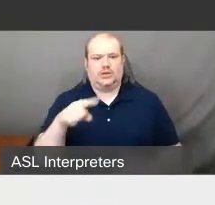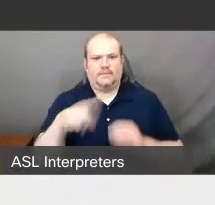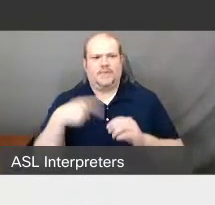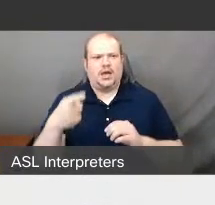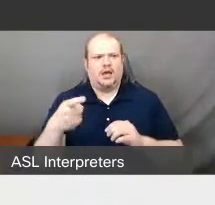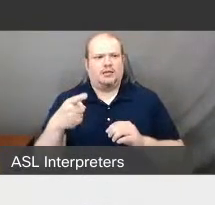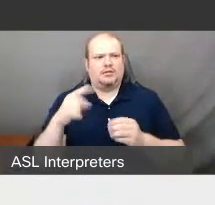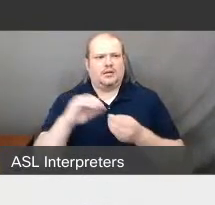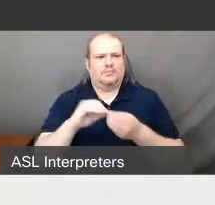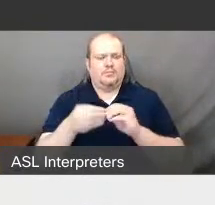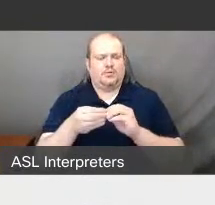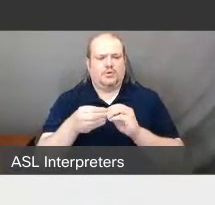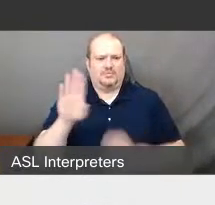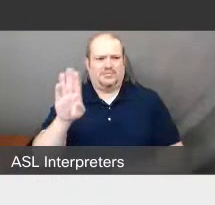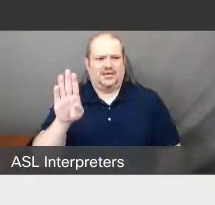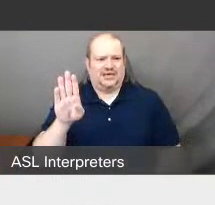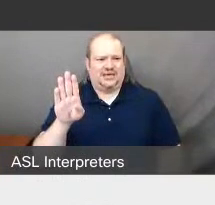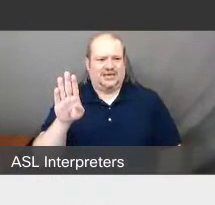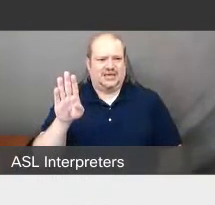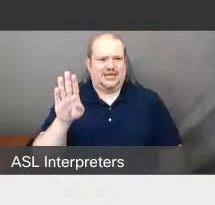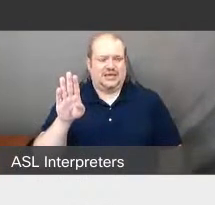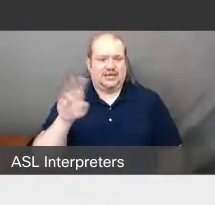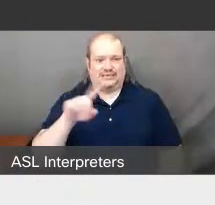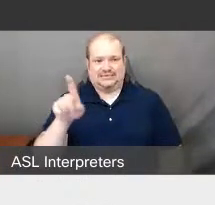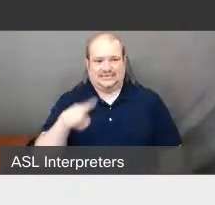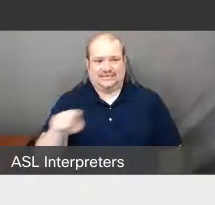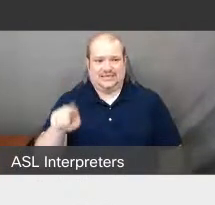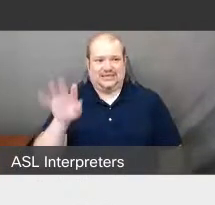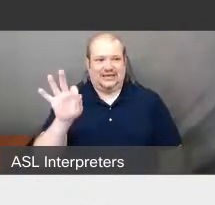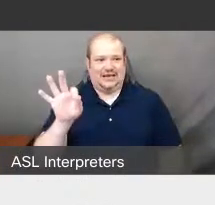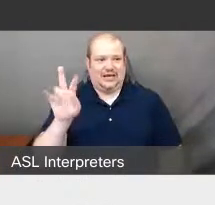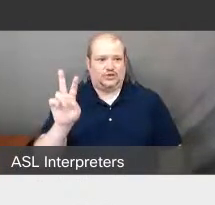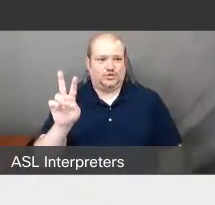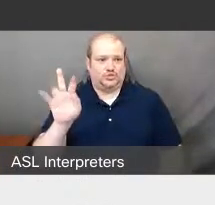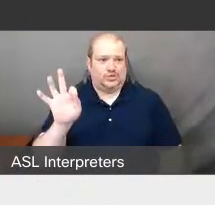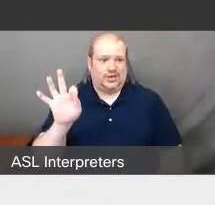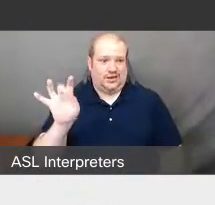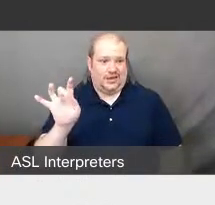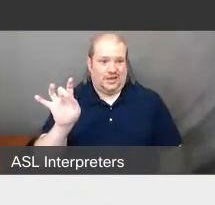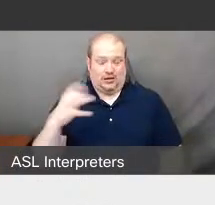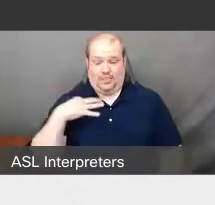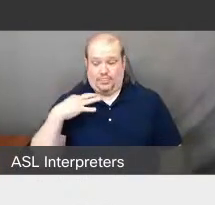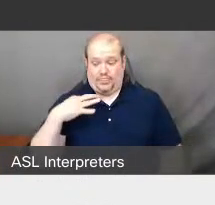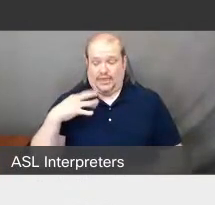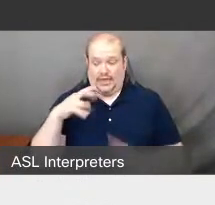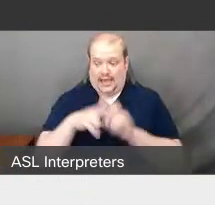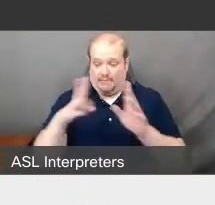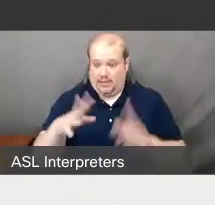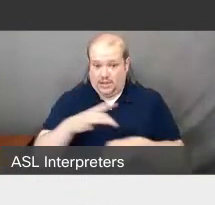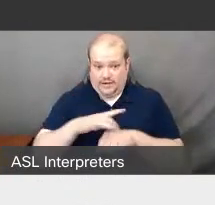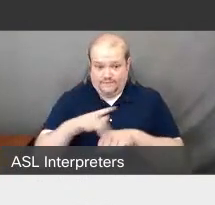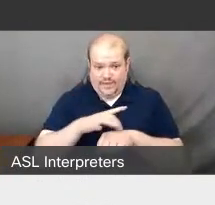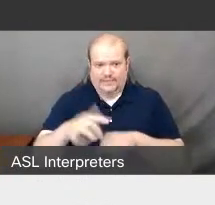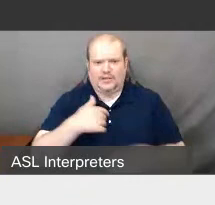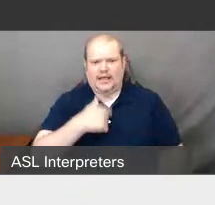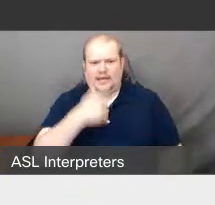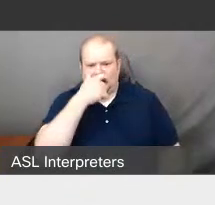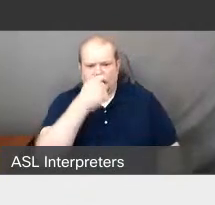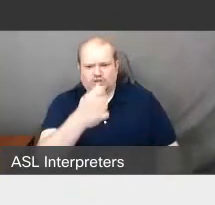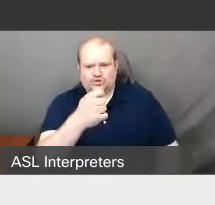on item B, Z 9298. Is the applicant available? I'm just interested